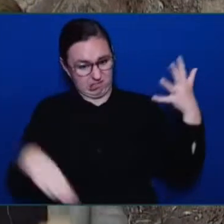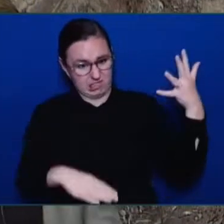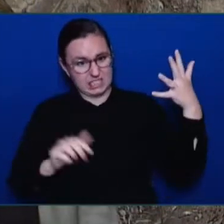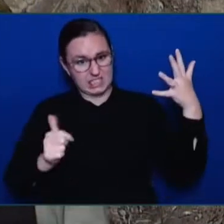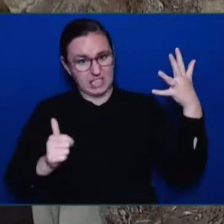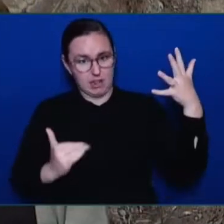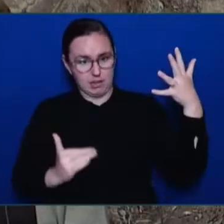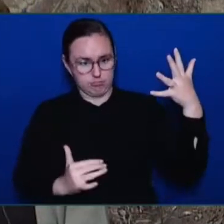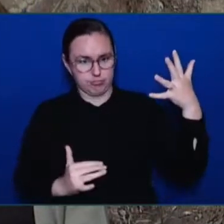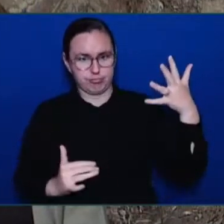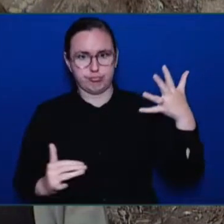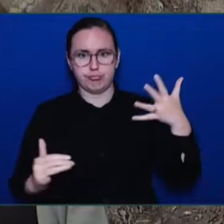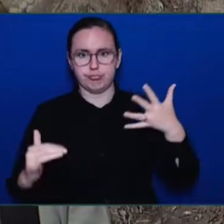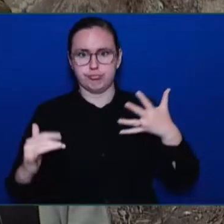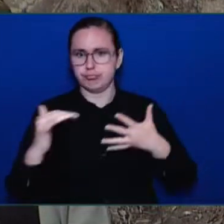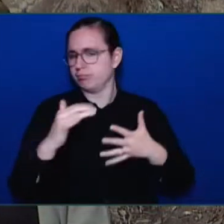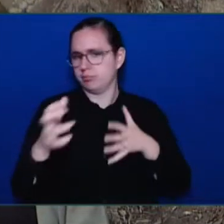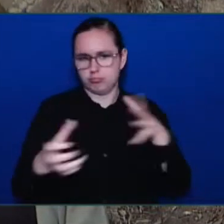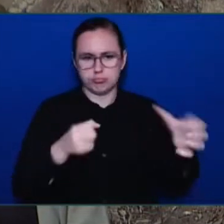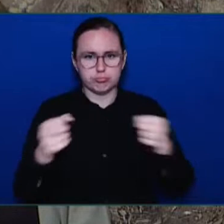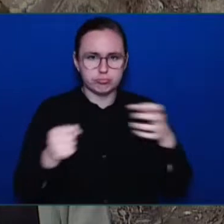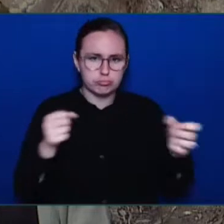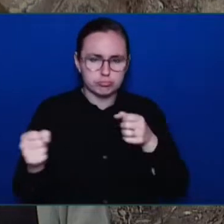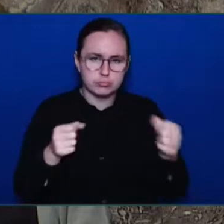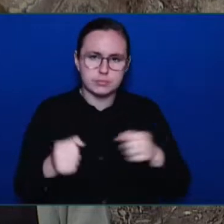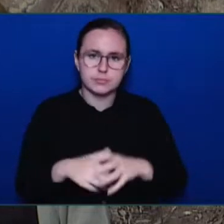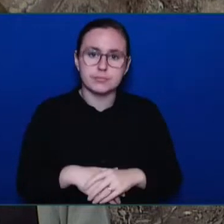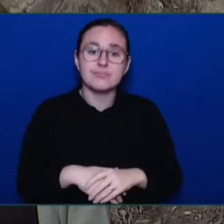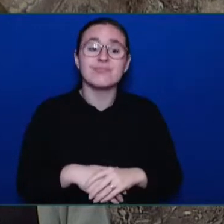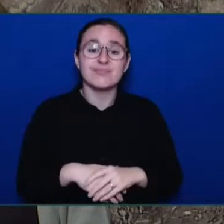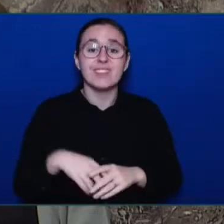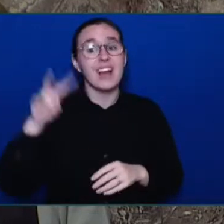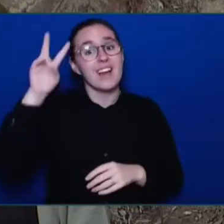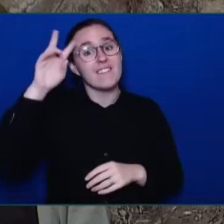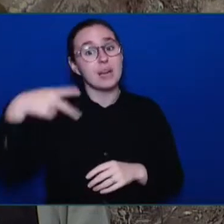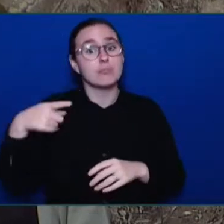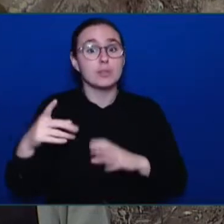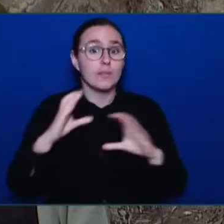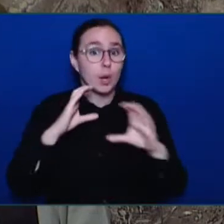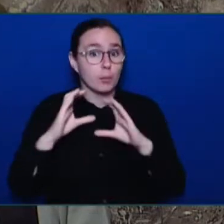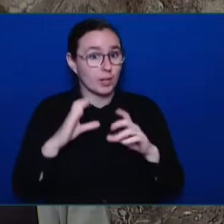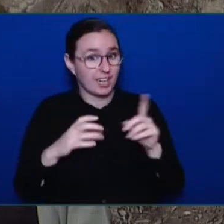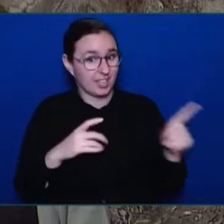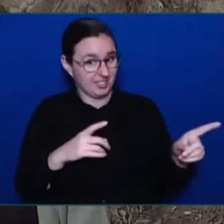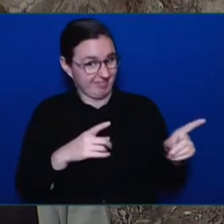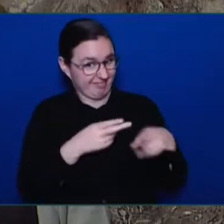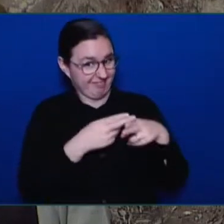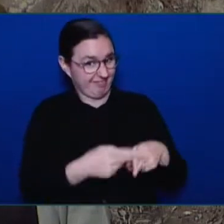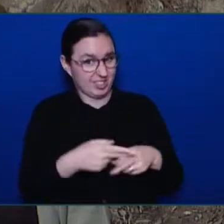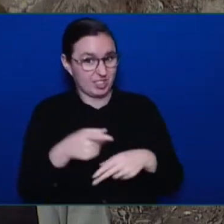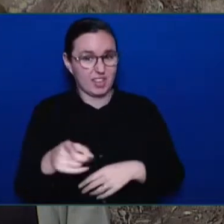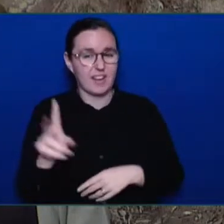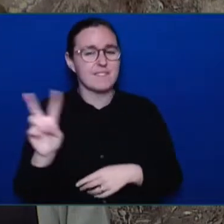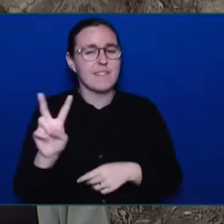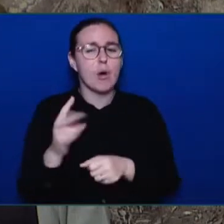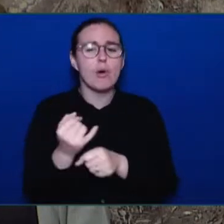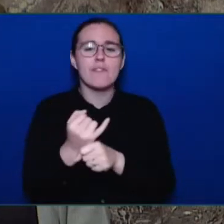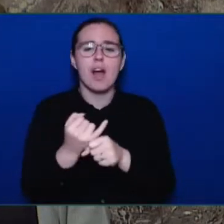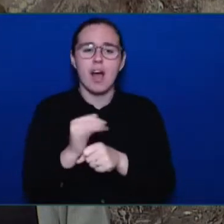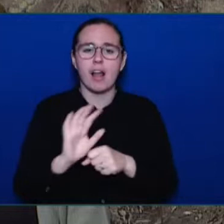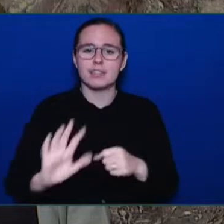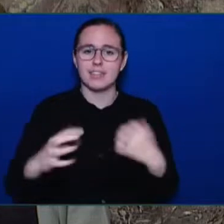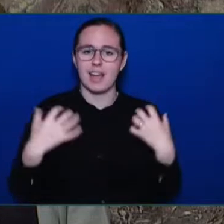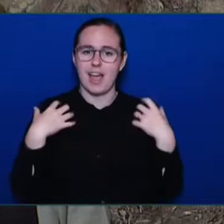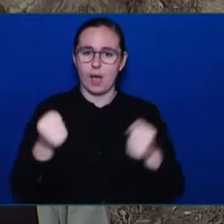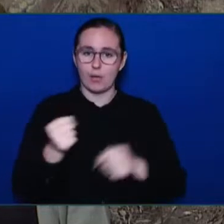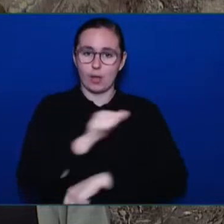Vice President of Communications of the Vancouver Island Health Authority. That person is Jamie Bremer, Honourable Speaker.